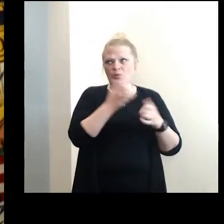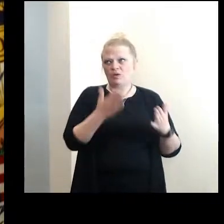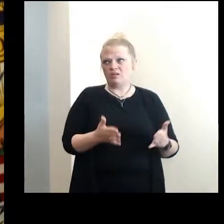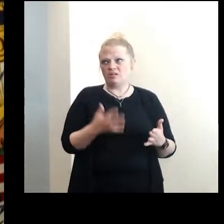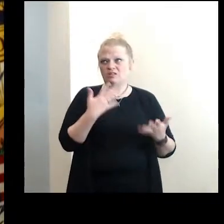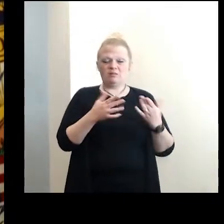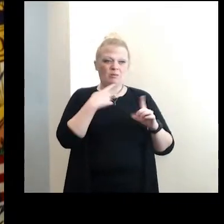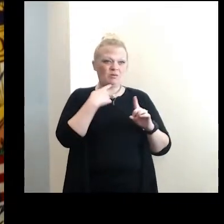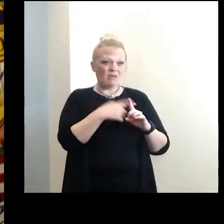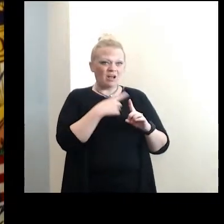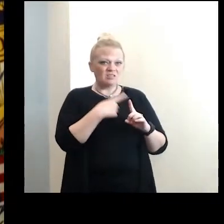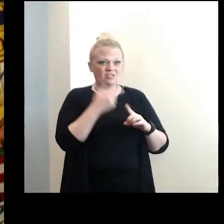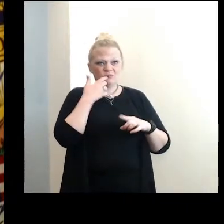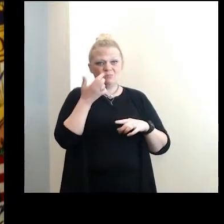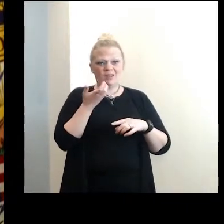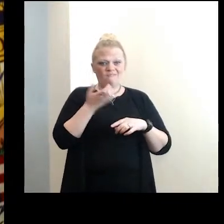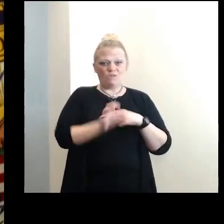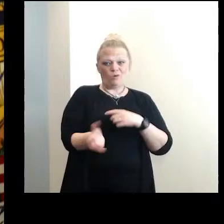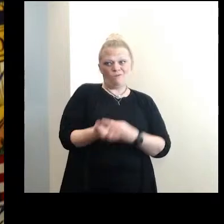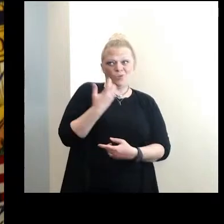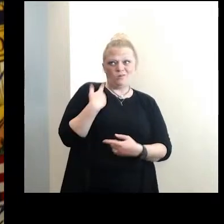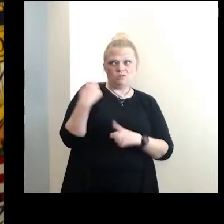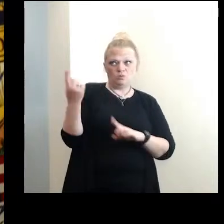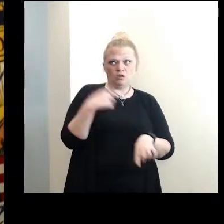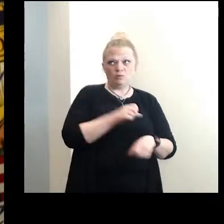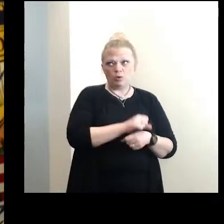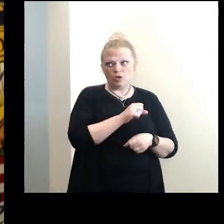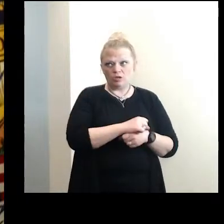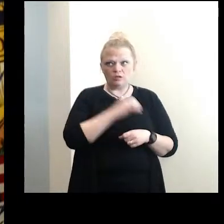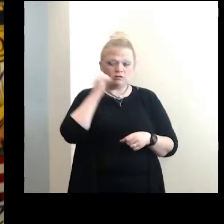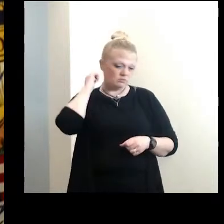positive and being forced to come to work.